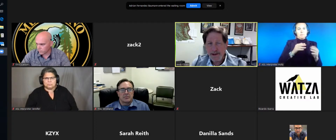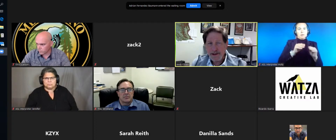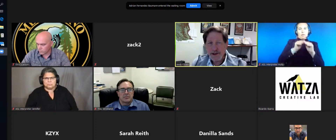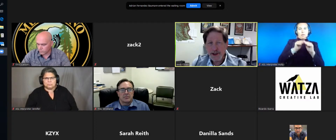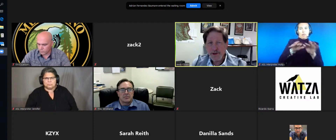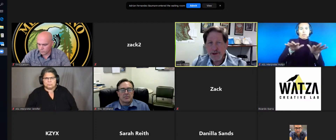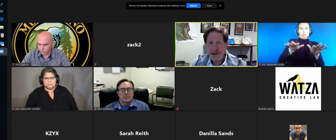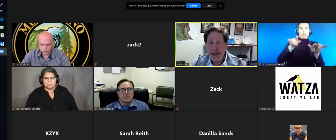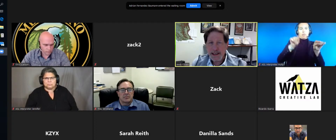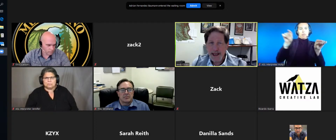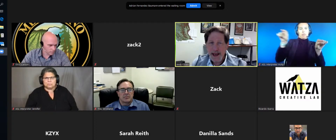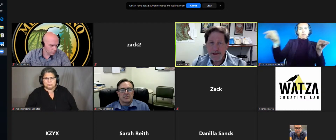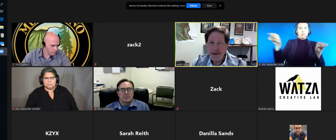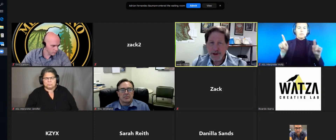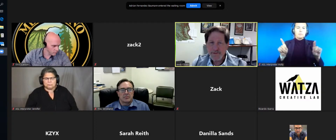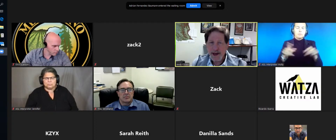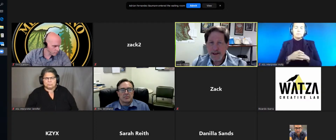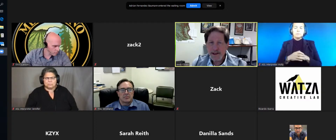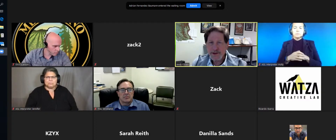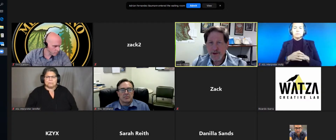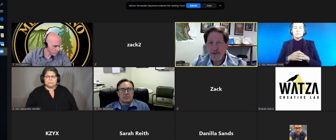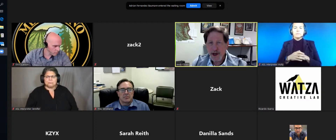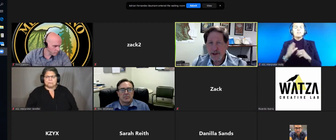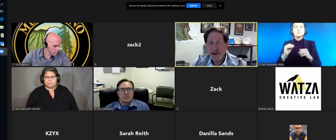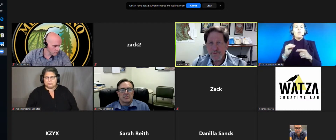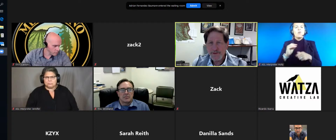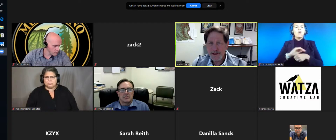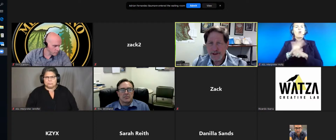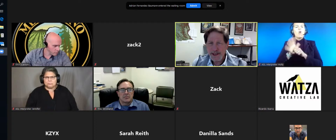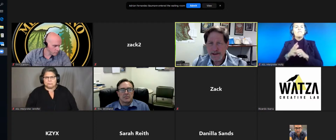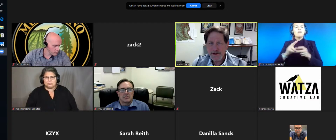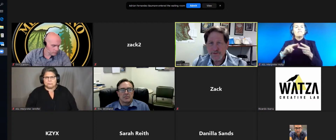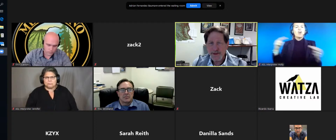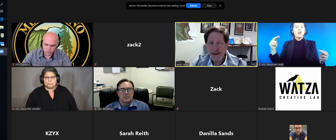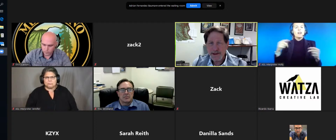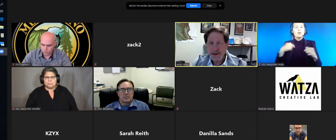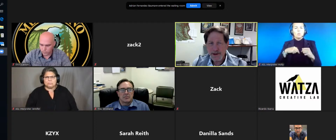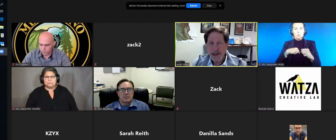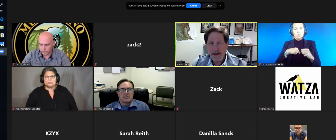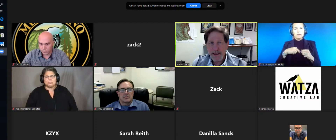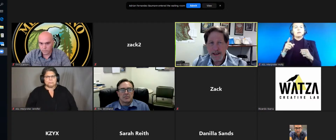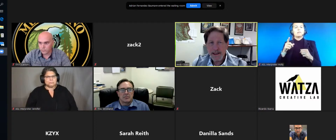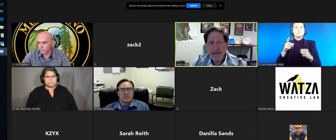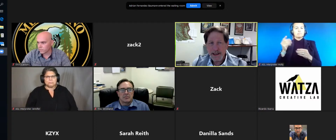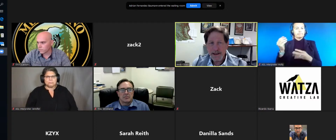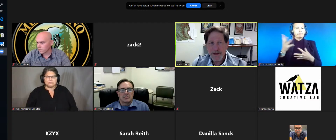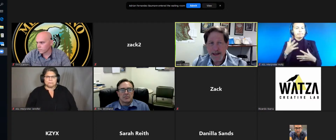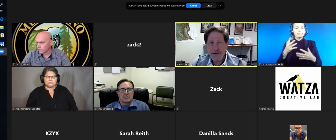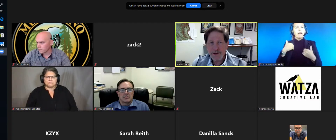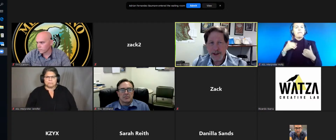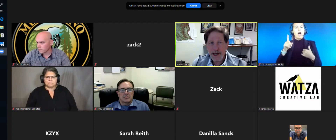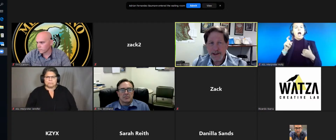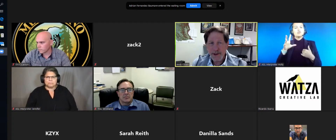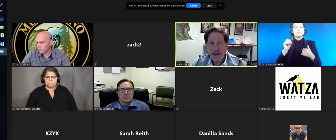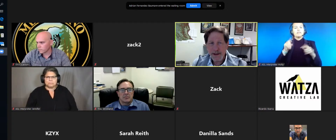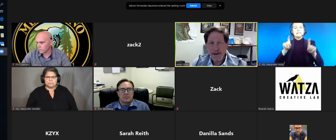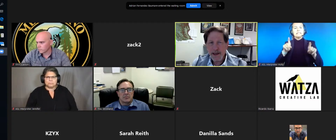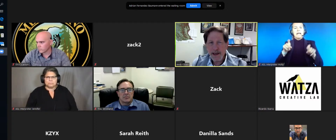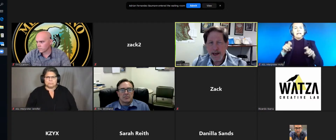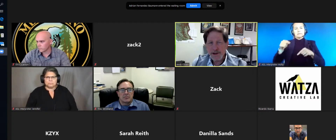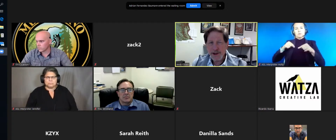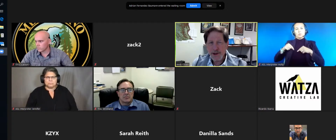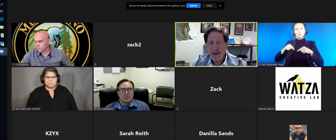as variants go, the state lab has notified us of over 150 tests for Mendocino County dating back to July